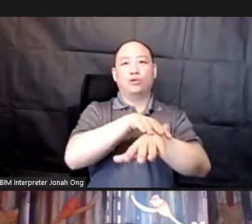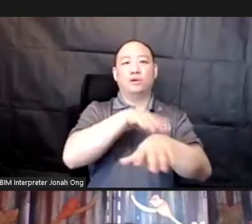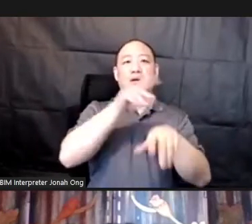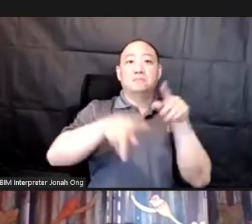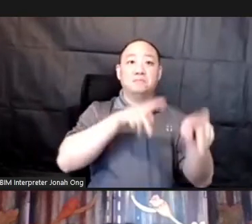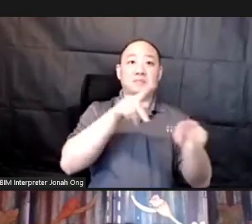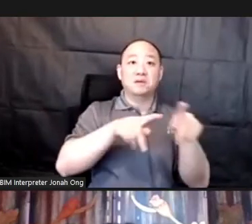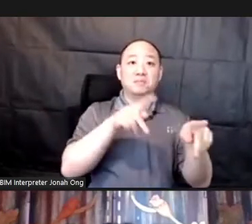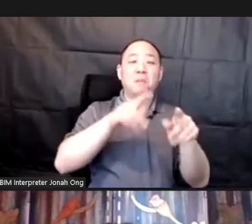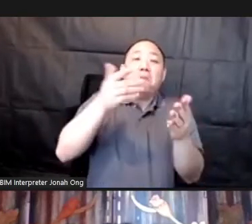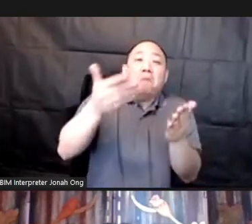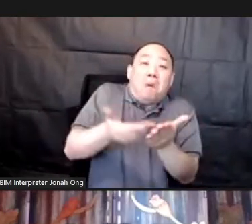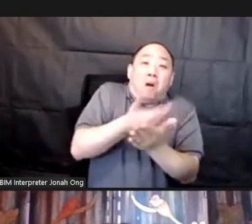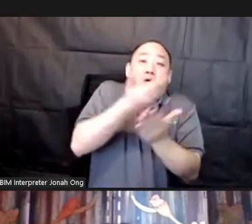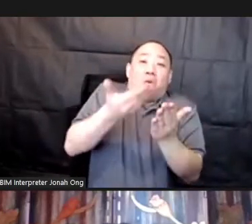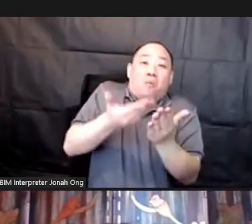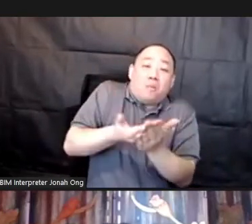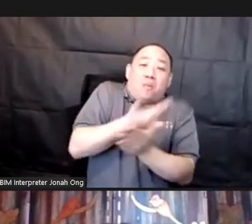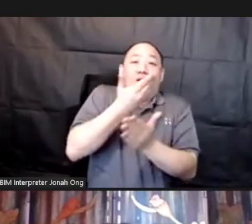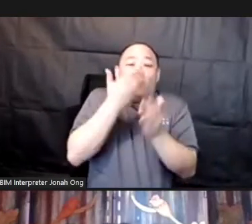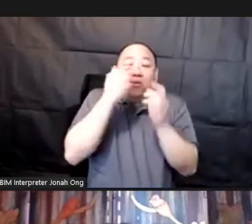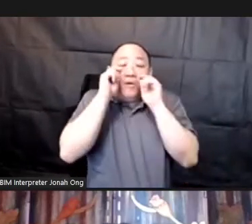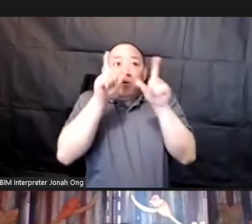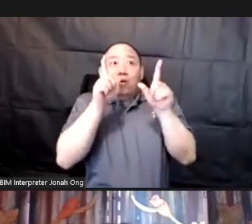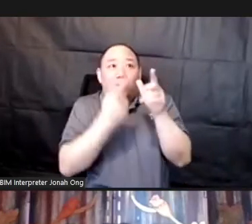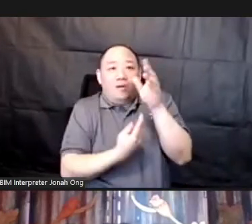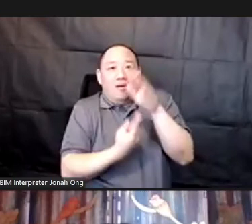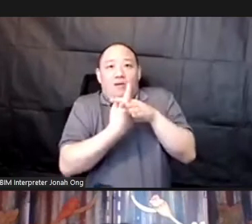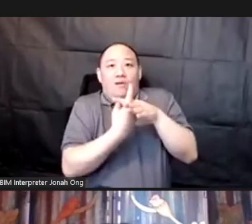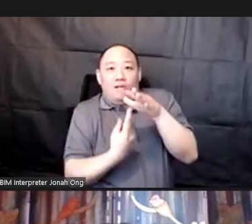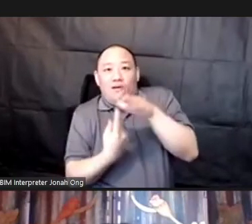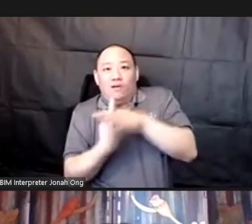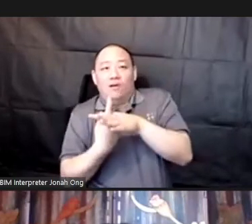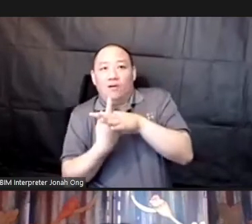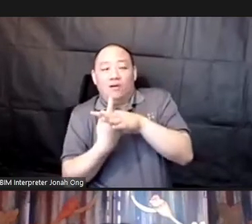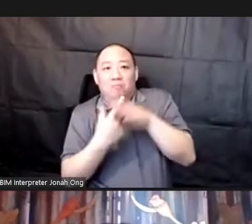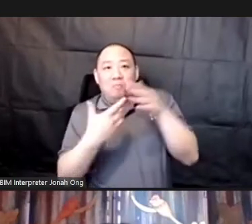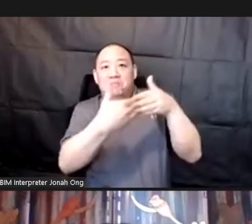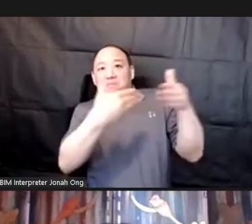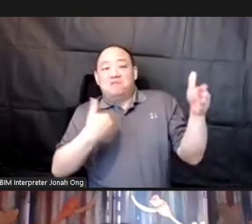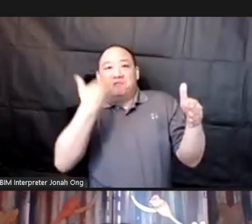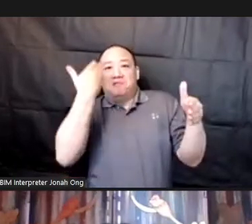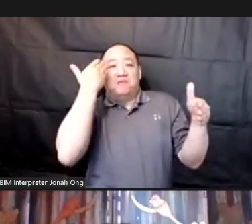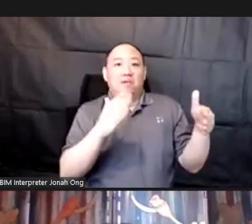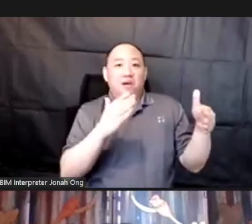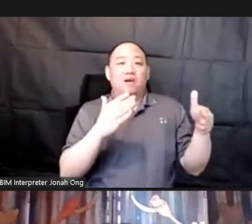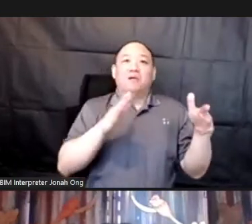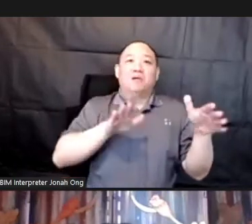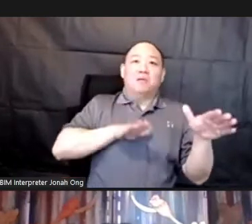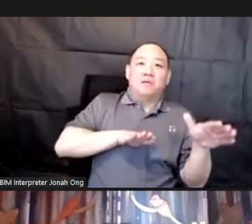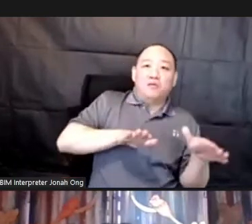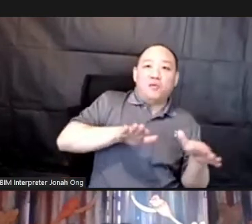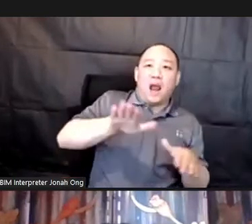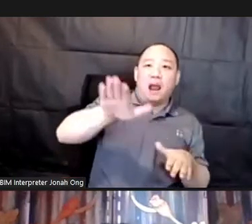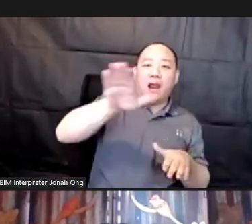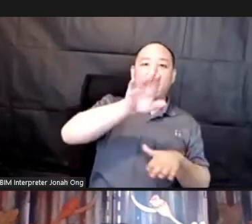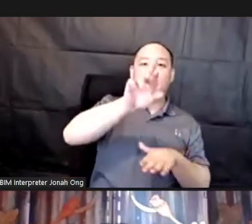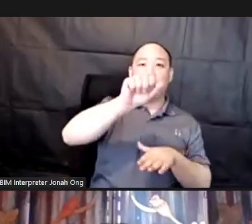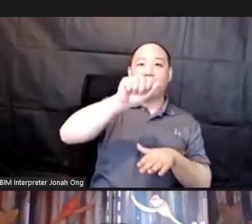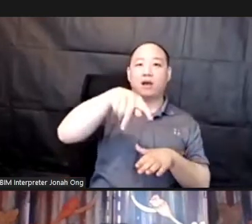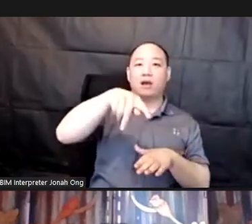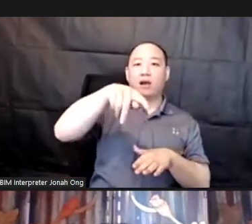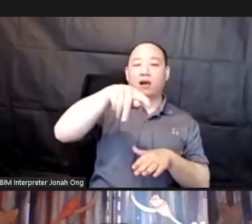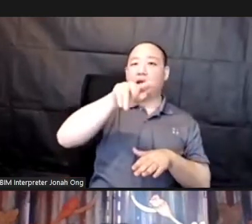the awareness, and people didn't even know yet what is an accessible ramps, for example, or